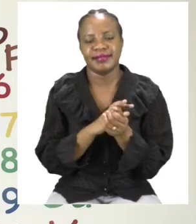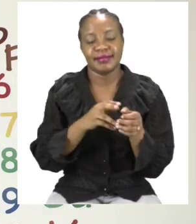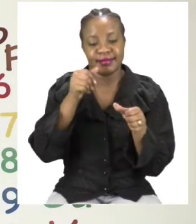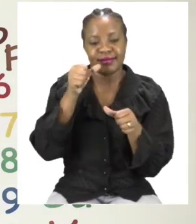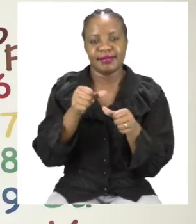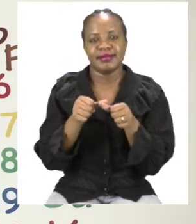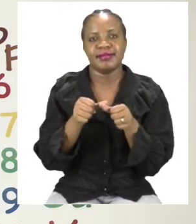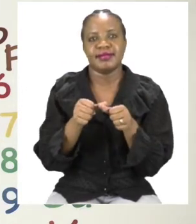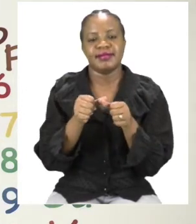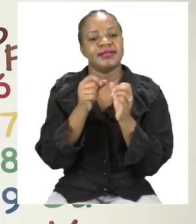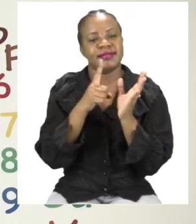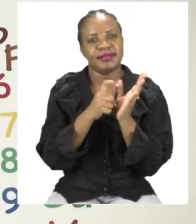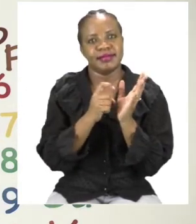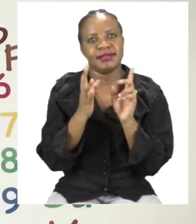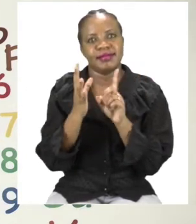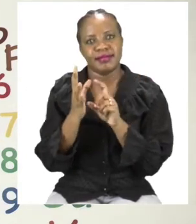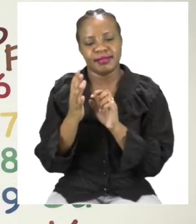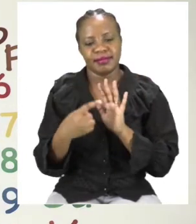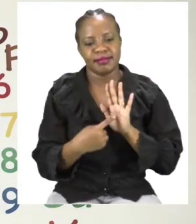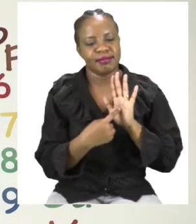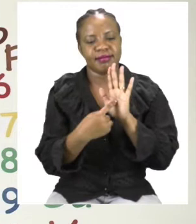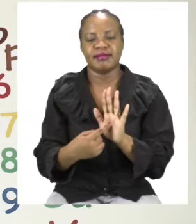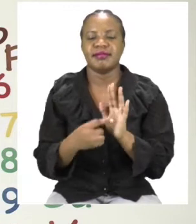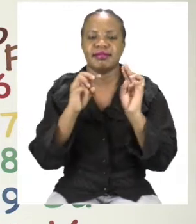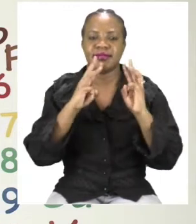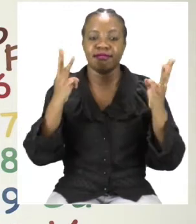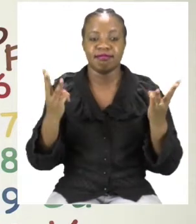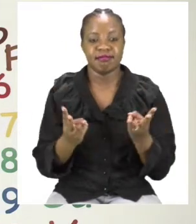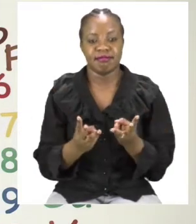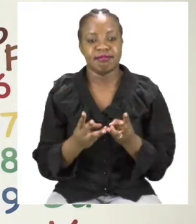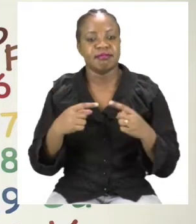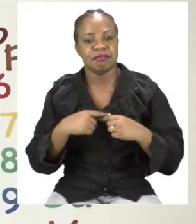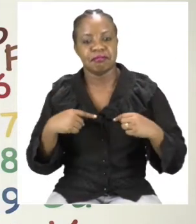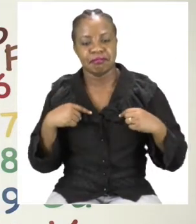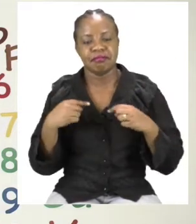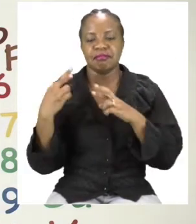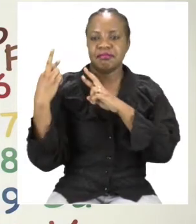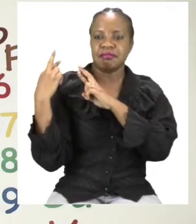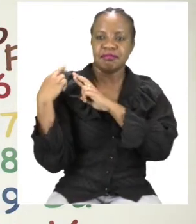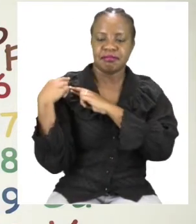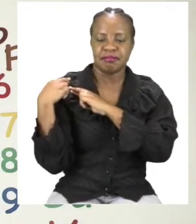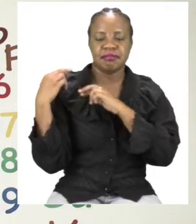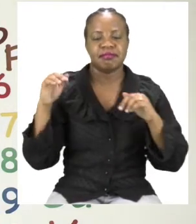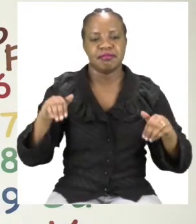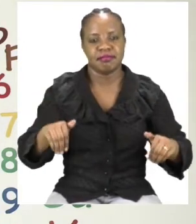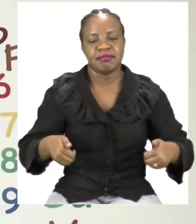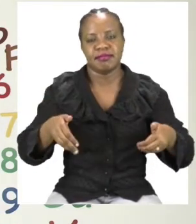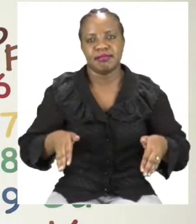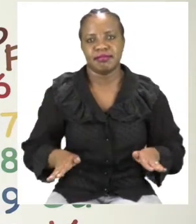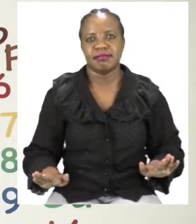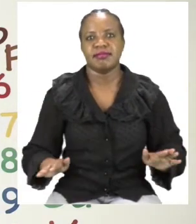remember, when we sanitize, we are showing the world that we are responsible, boys and girls. We can